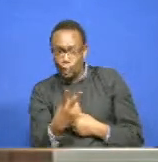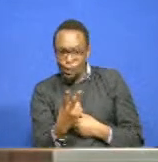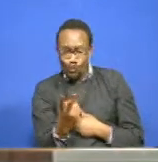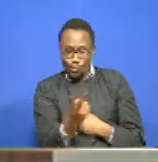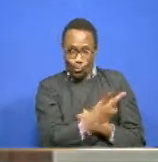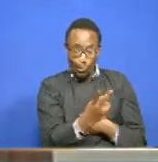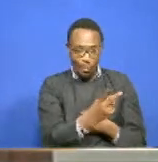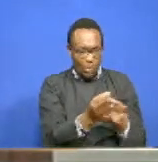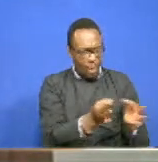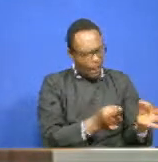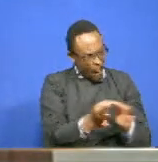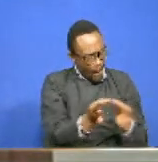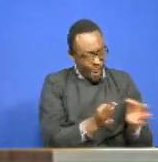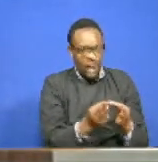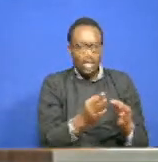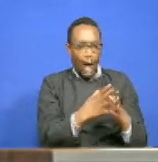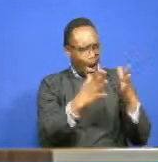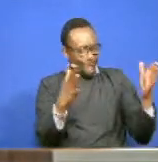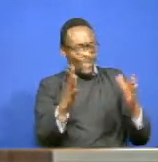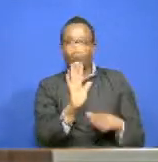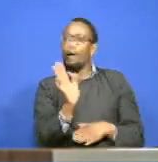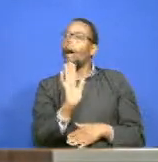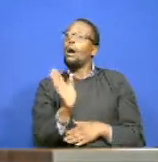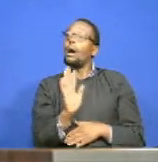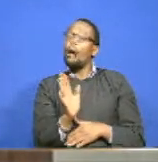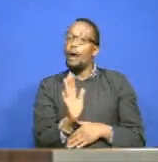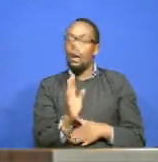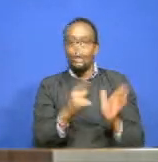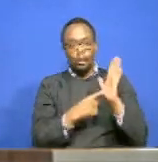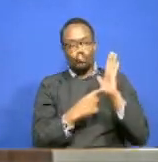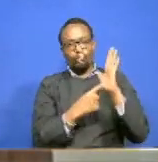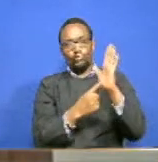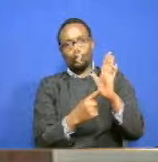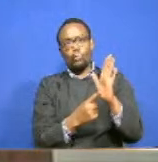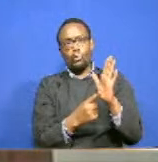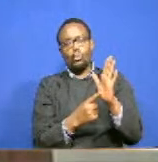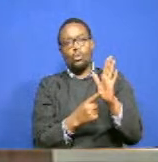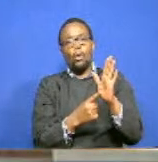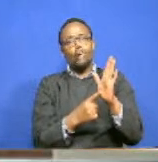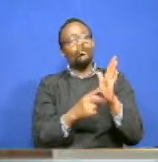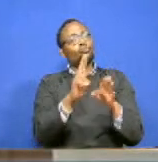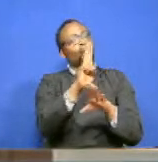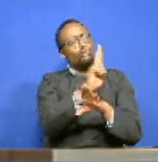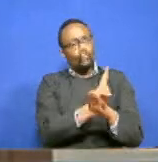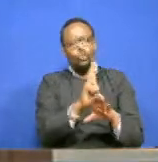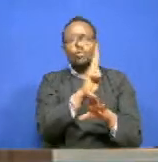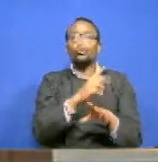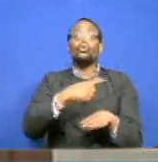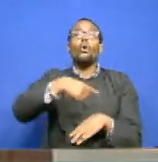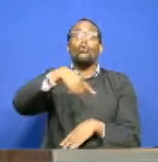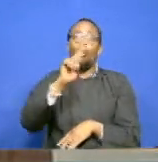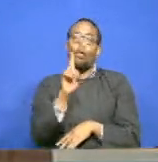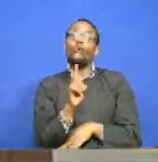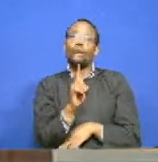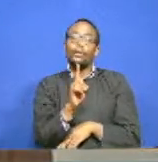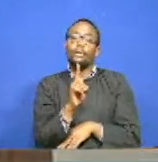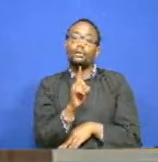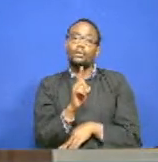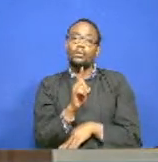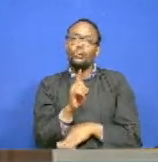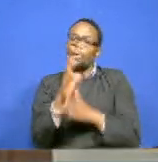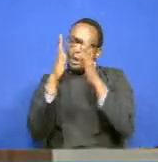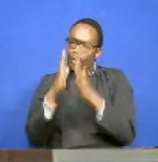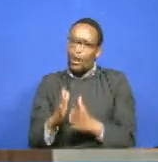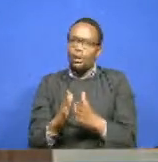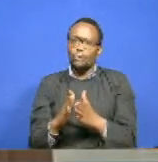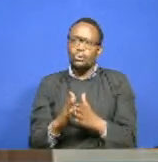measured because of the size of the talents they produced. It is because of the right use they put into it. So that even the one who